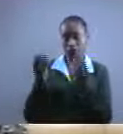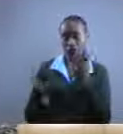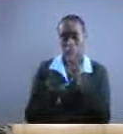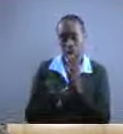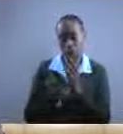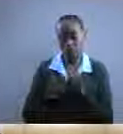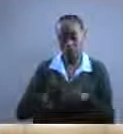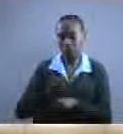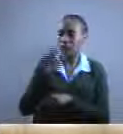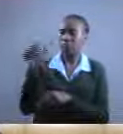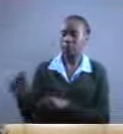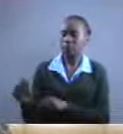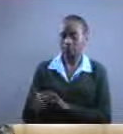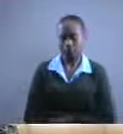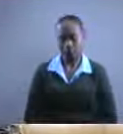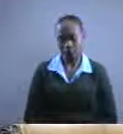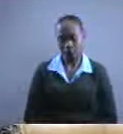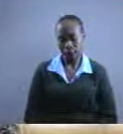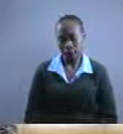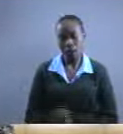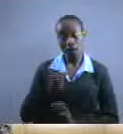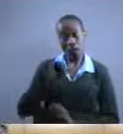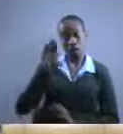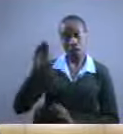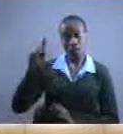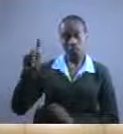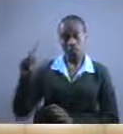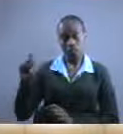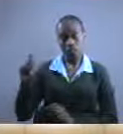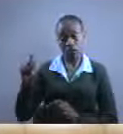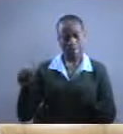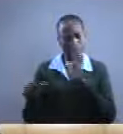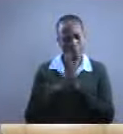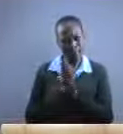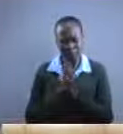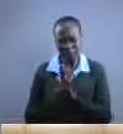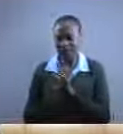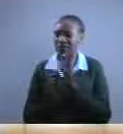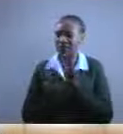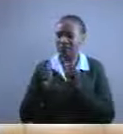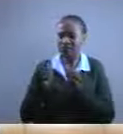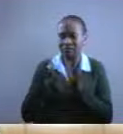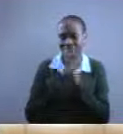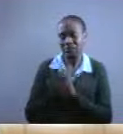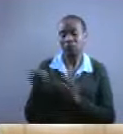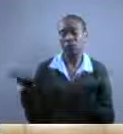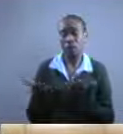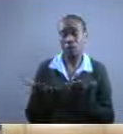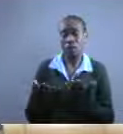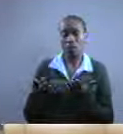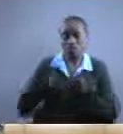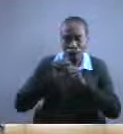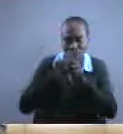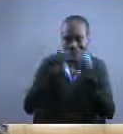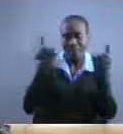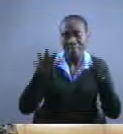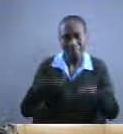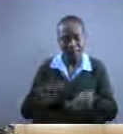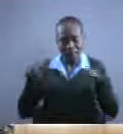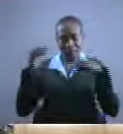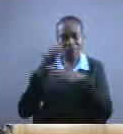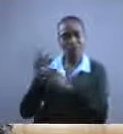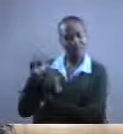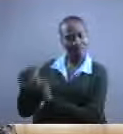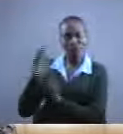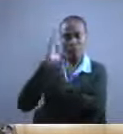technology. Recalls that ICT is an important pervasive enabler to realize the mission of Parliament,